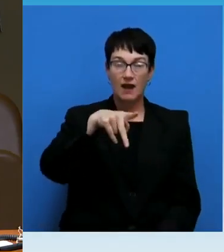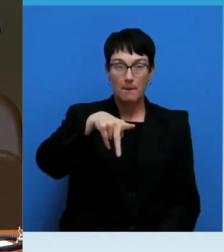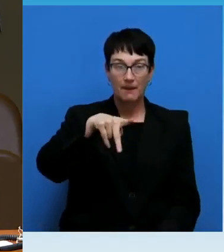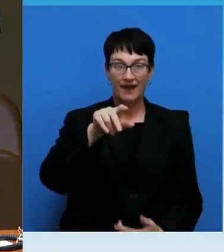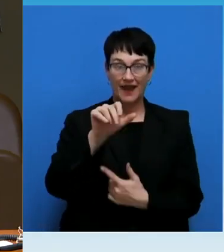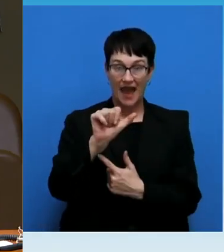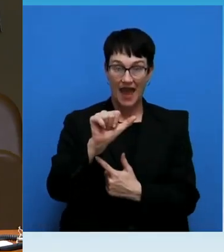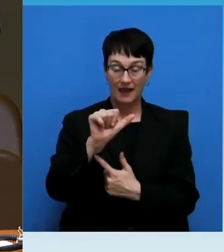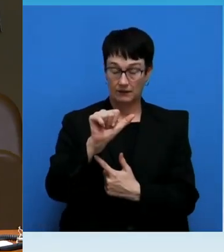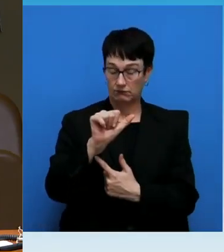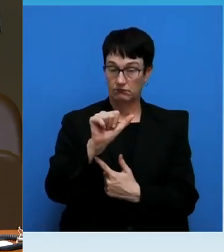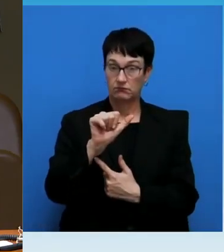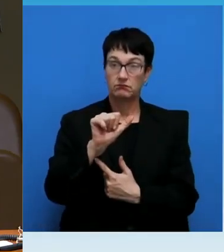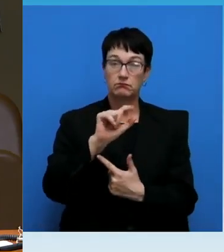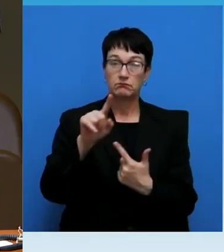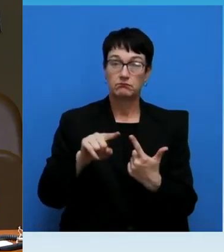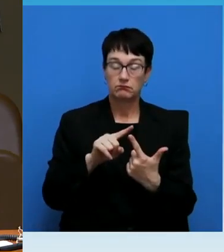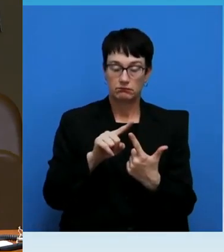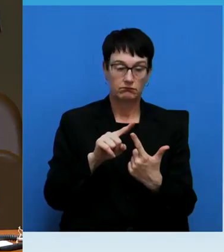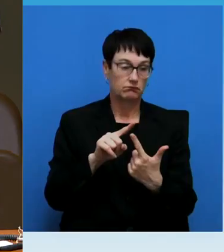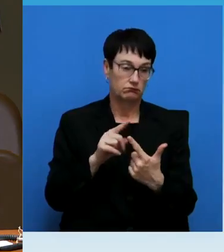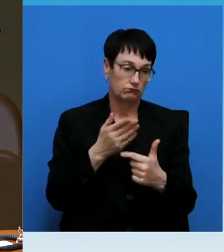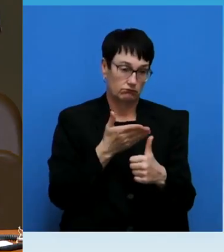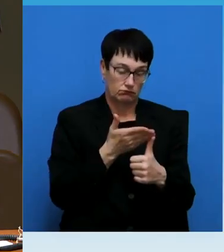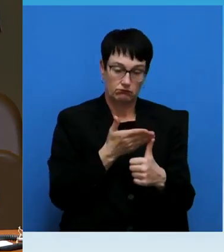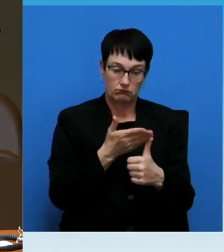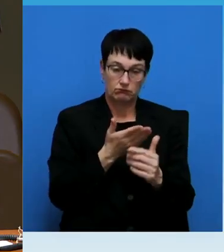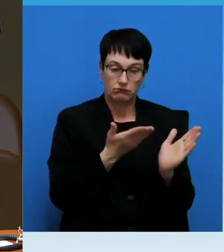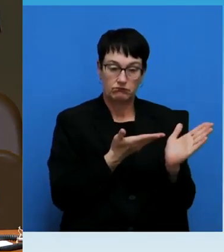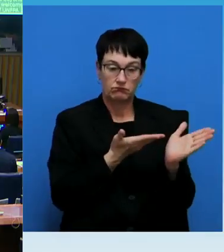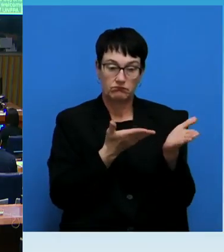Ms. Diene Keita. You have the floor.